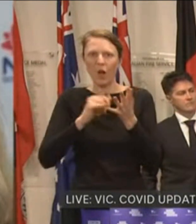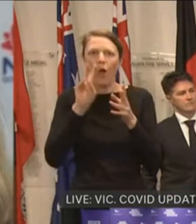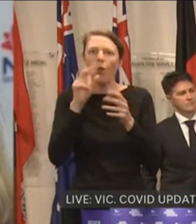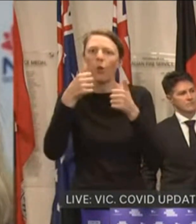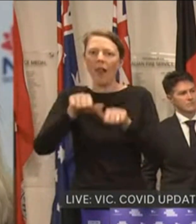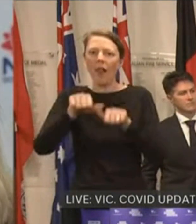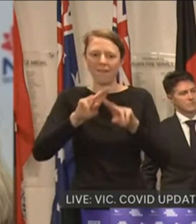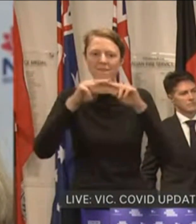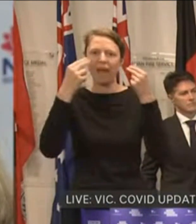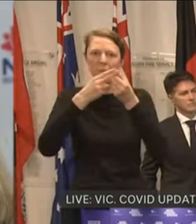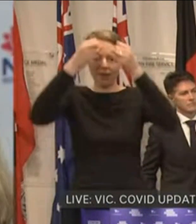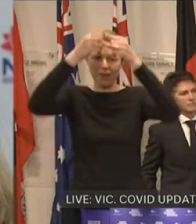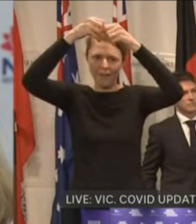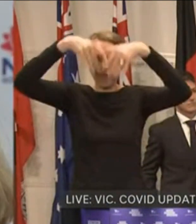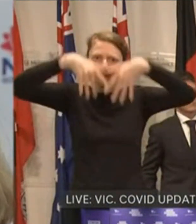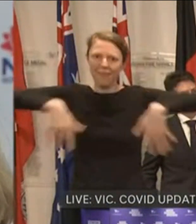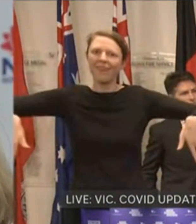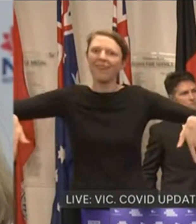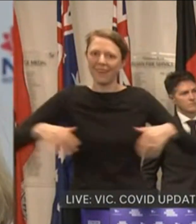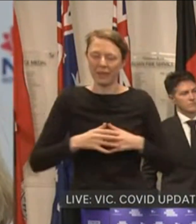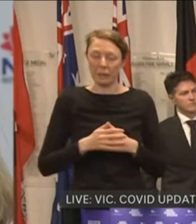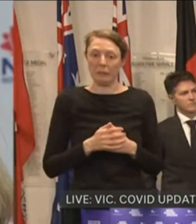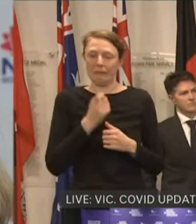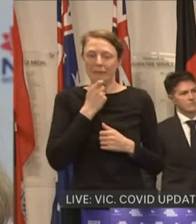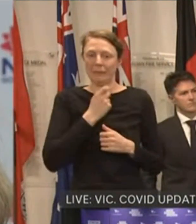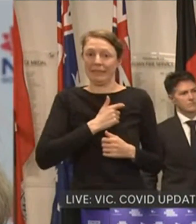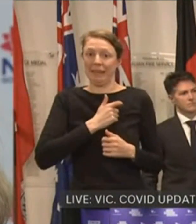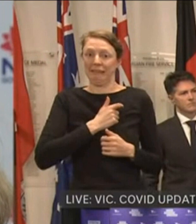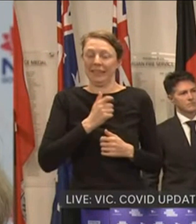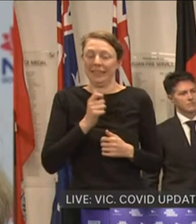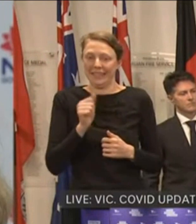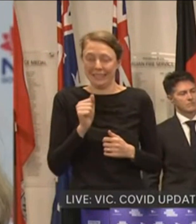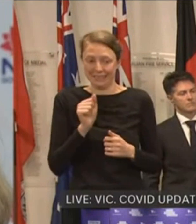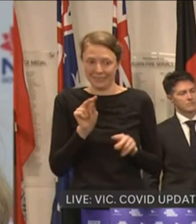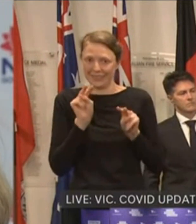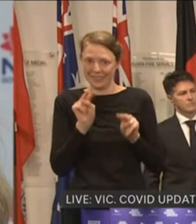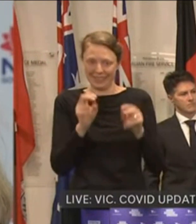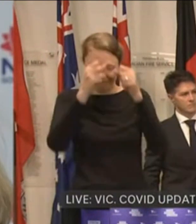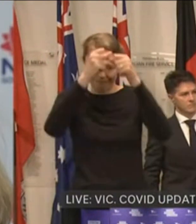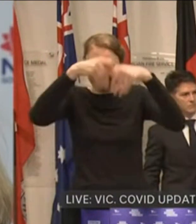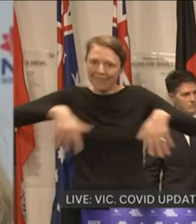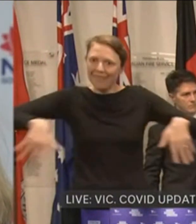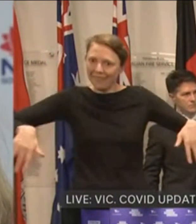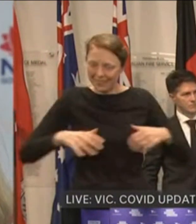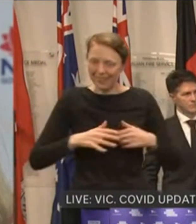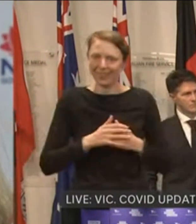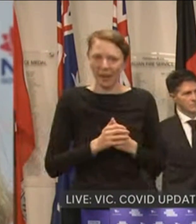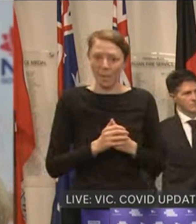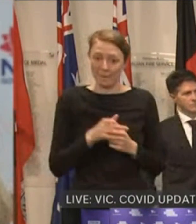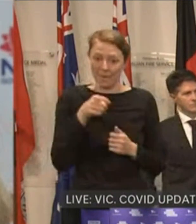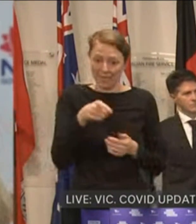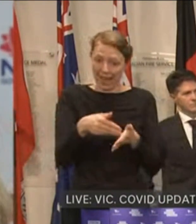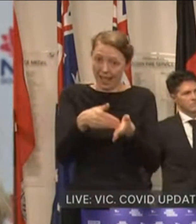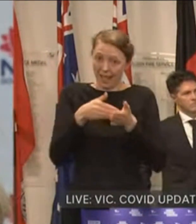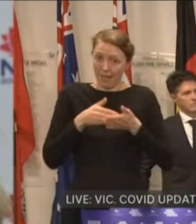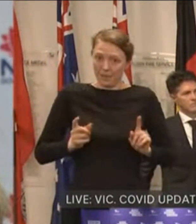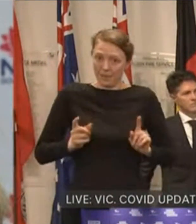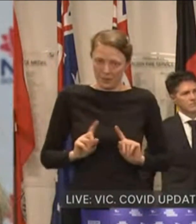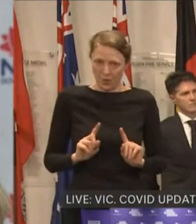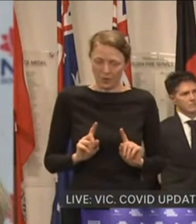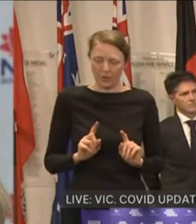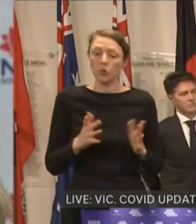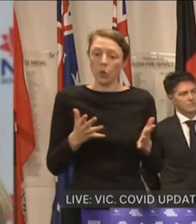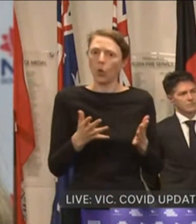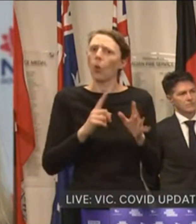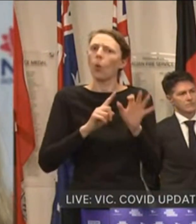not missing anything. So we look at the genetic sequencing, and at the moment we're progressively sequencing those strains. At the moment we're particularly